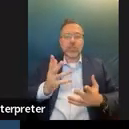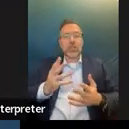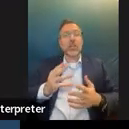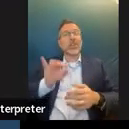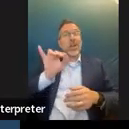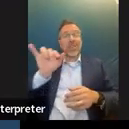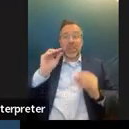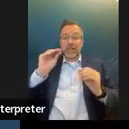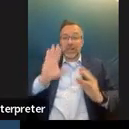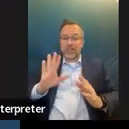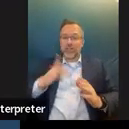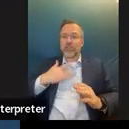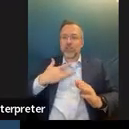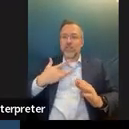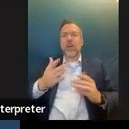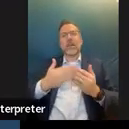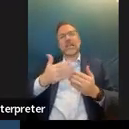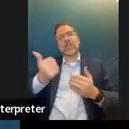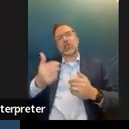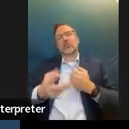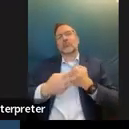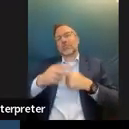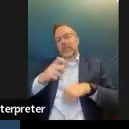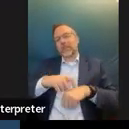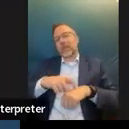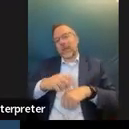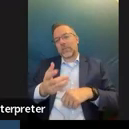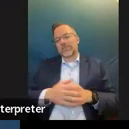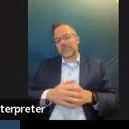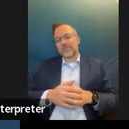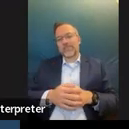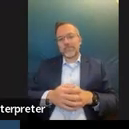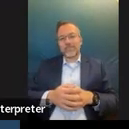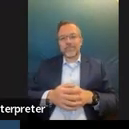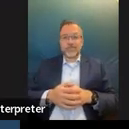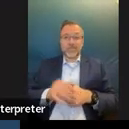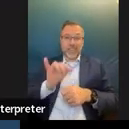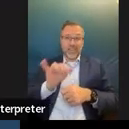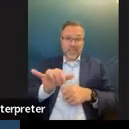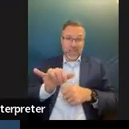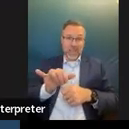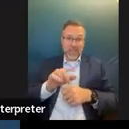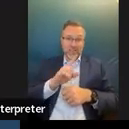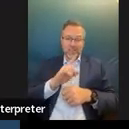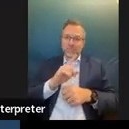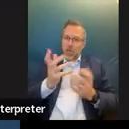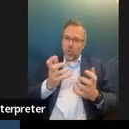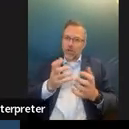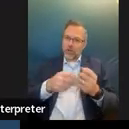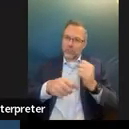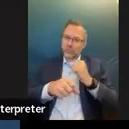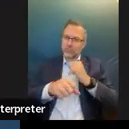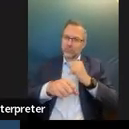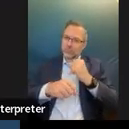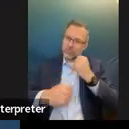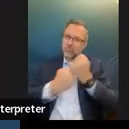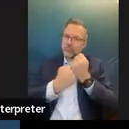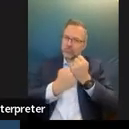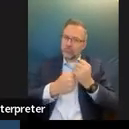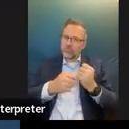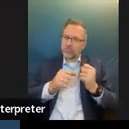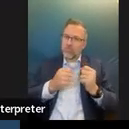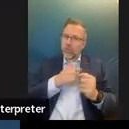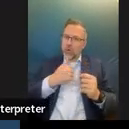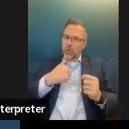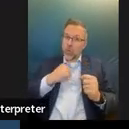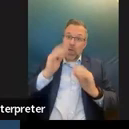helped her streamline it, and it saved her a lot of time. So that is a shameless plug on behalf of our team. It's a tool that we developed that we